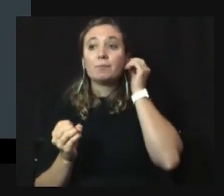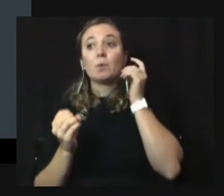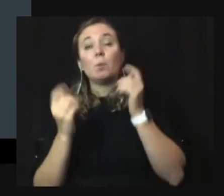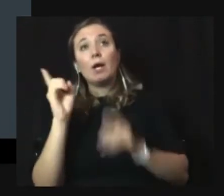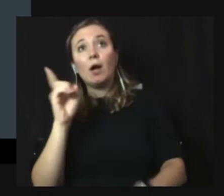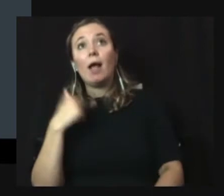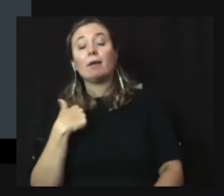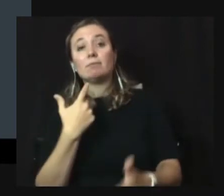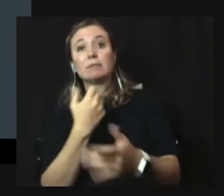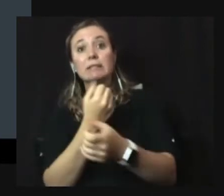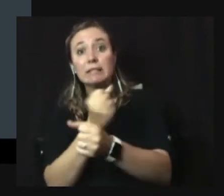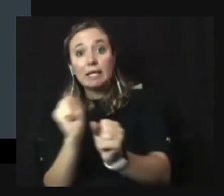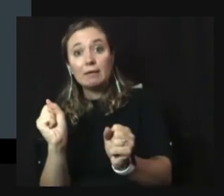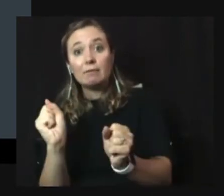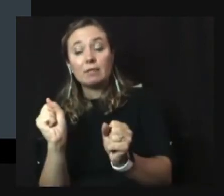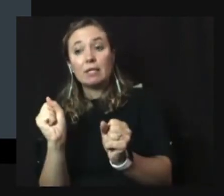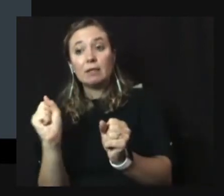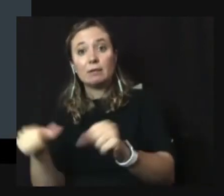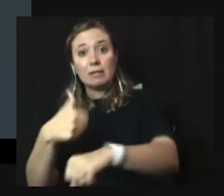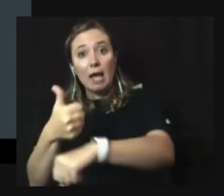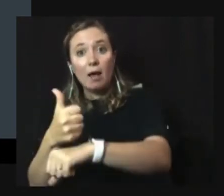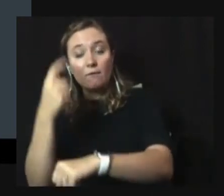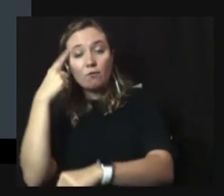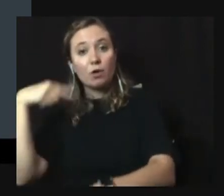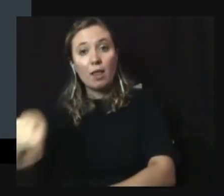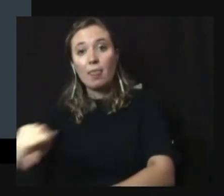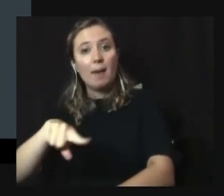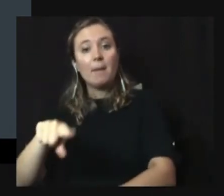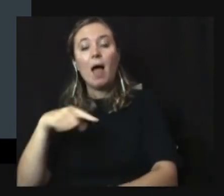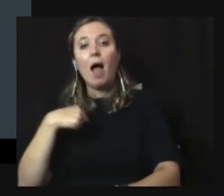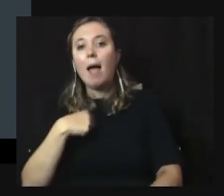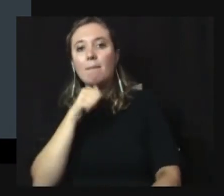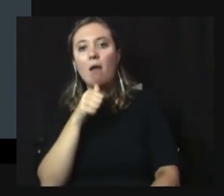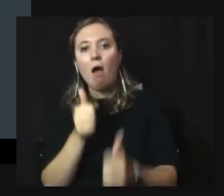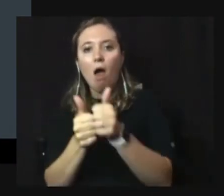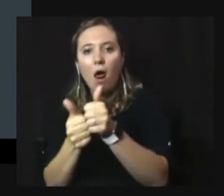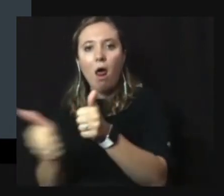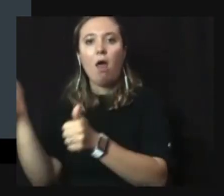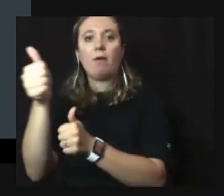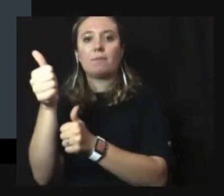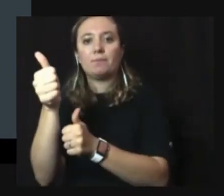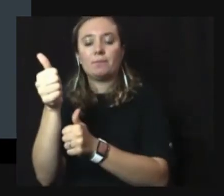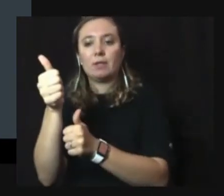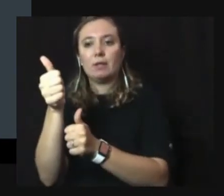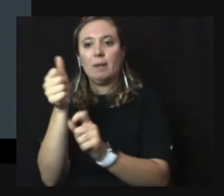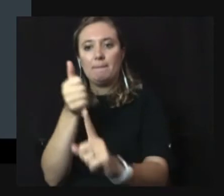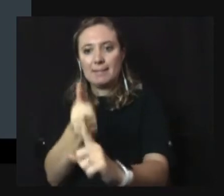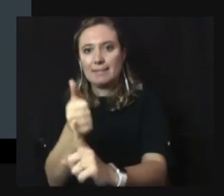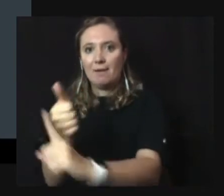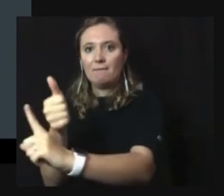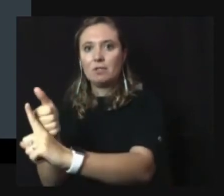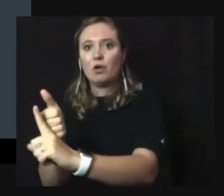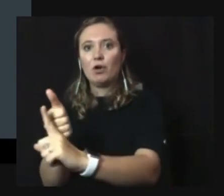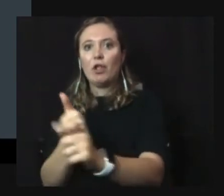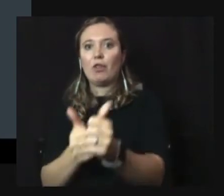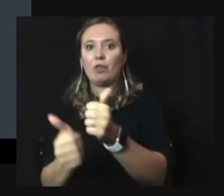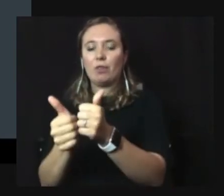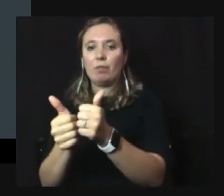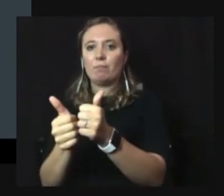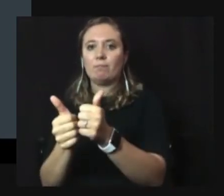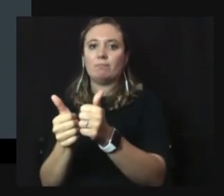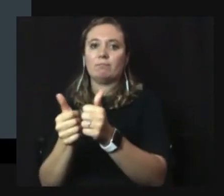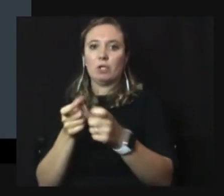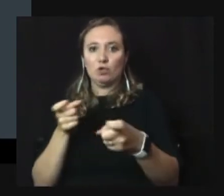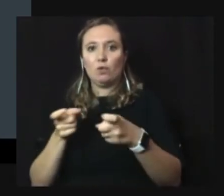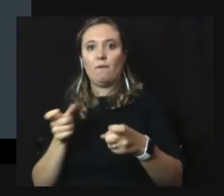for them, I am not their authority. They are the authority of their lives, and this is known as